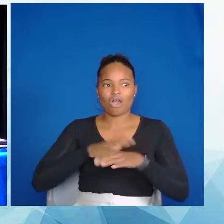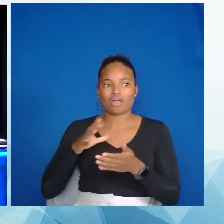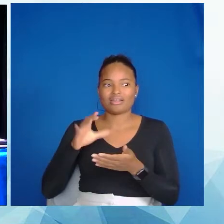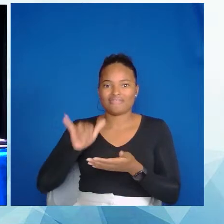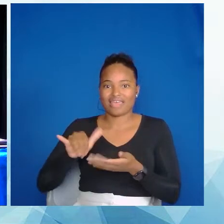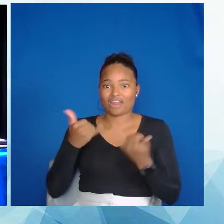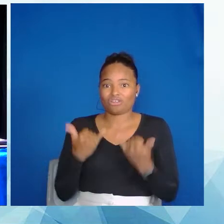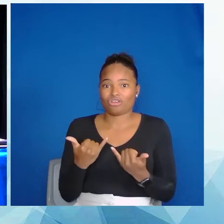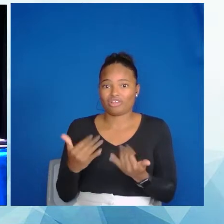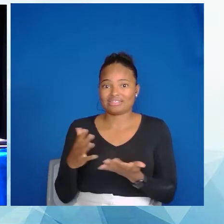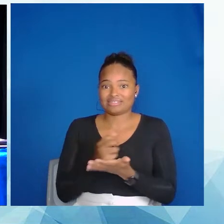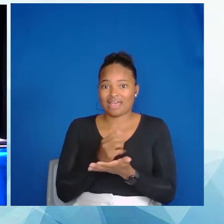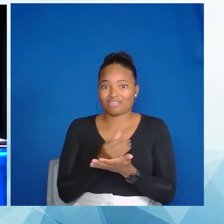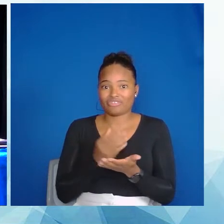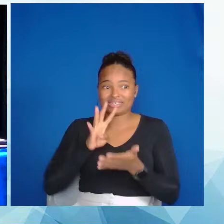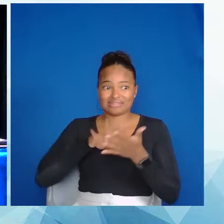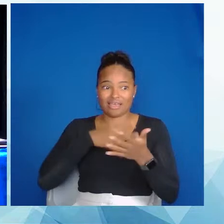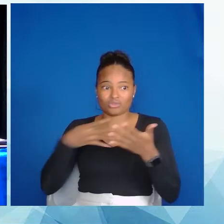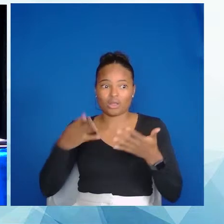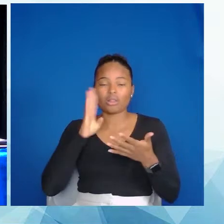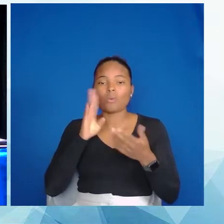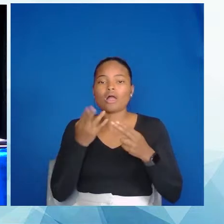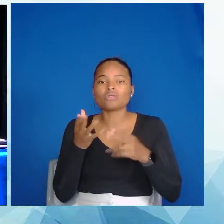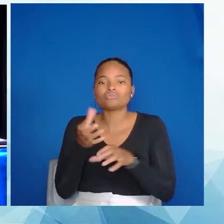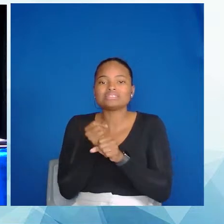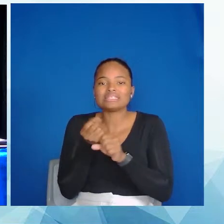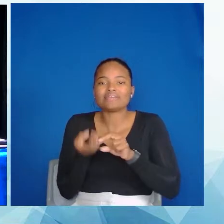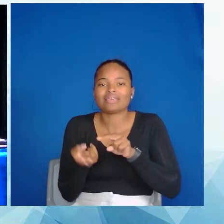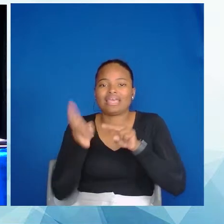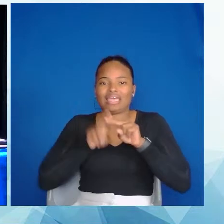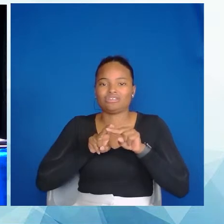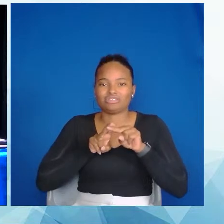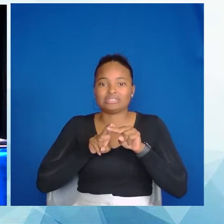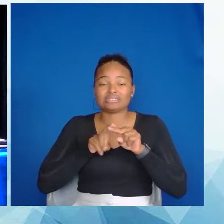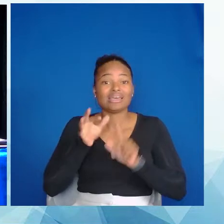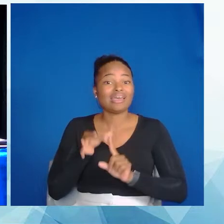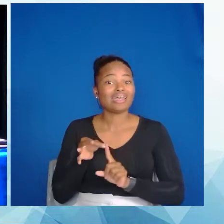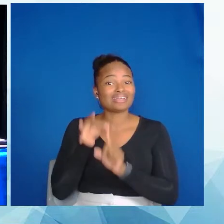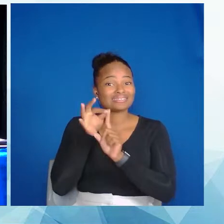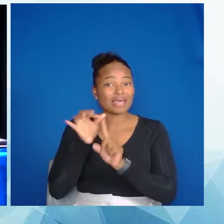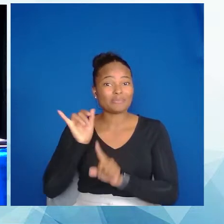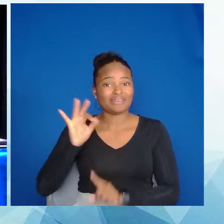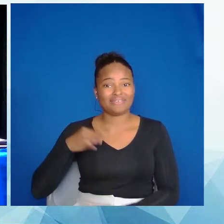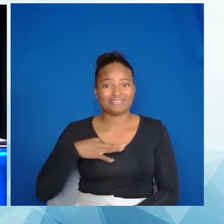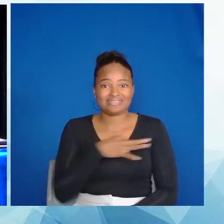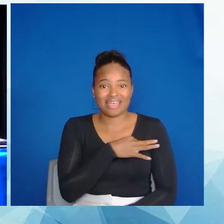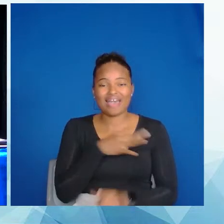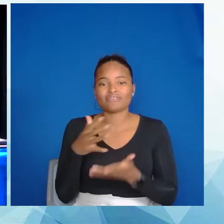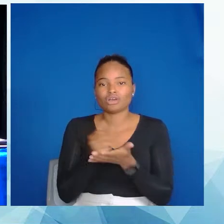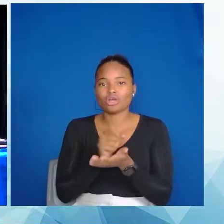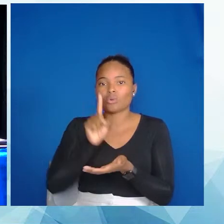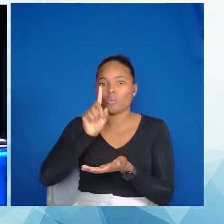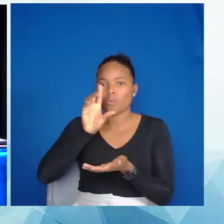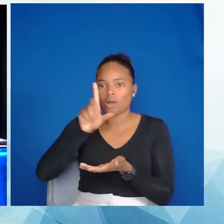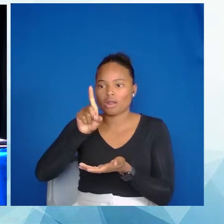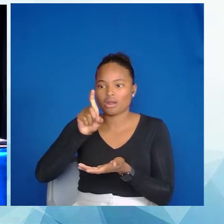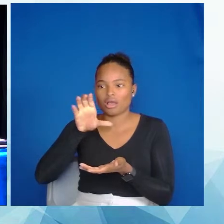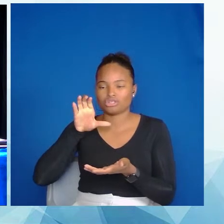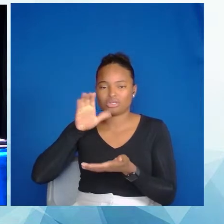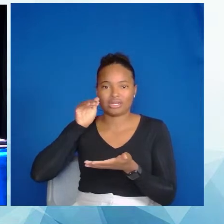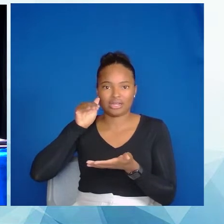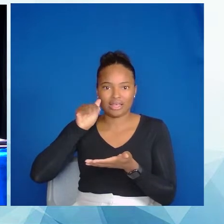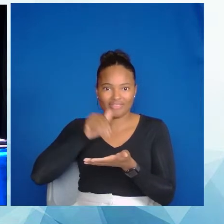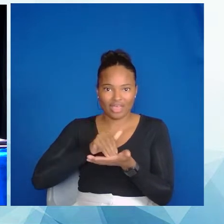through 22, except any staff member that is making over $100,000 per year annually will not be receiving